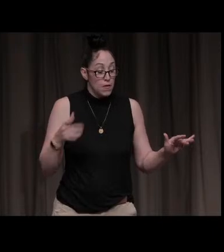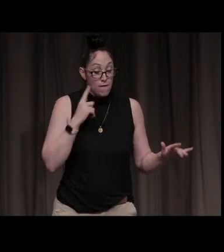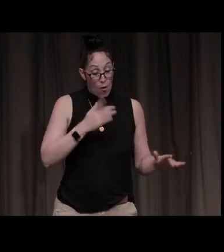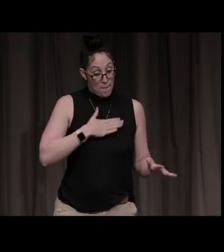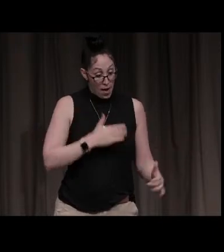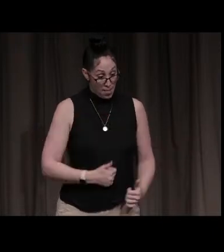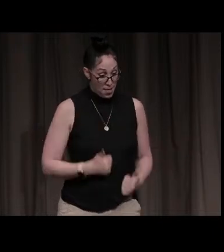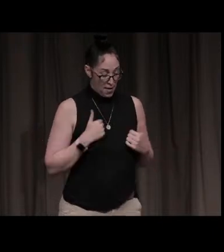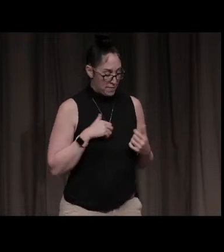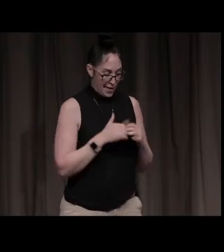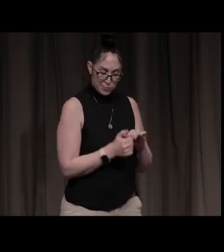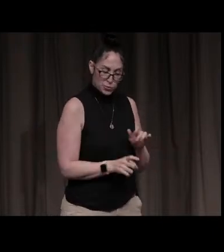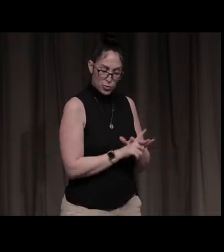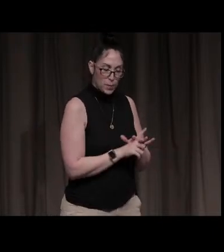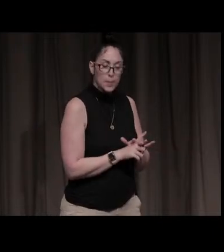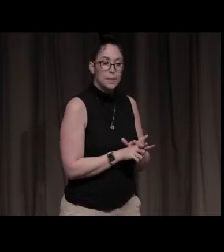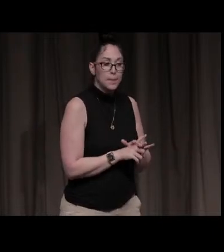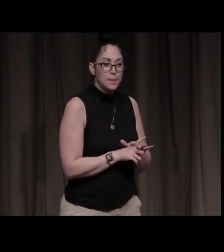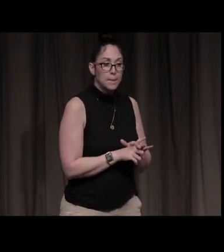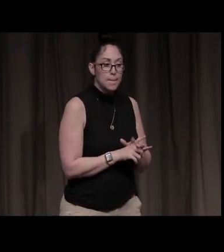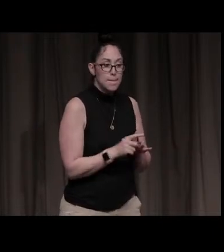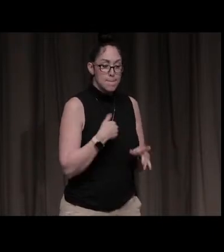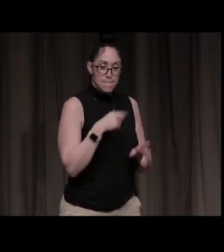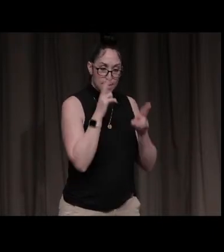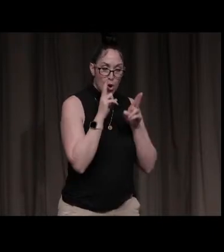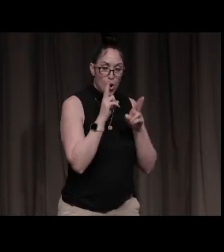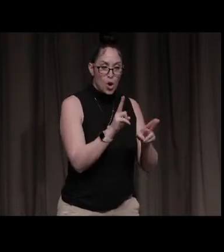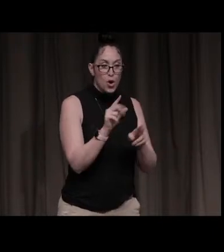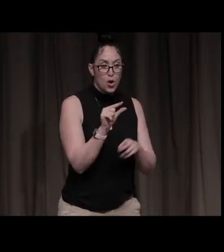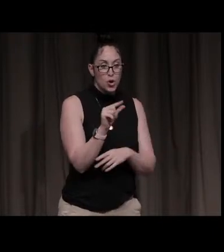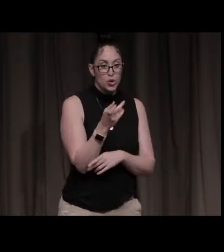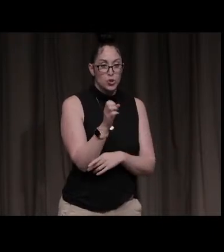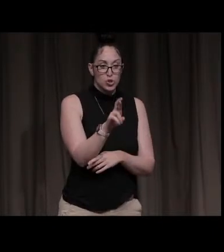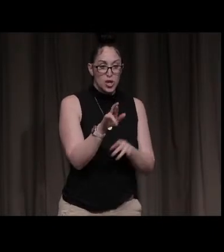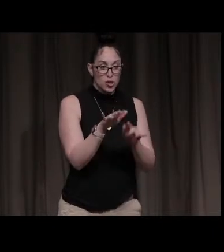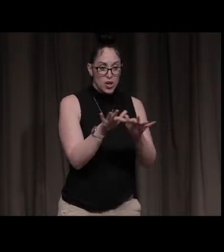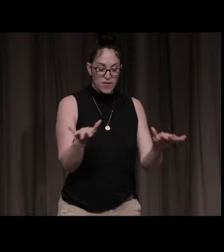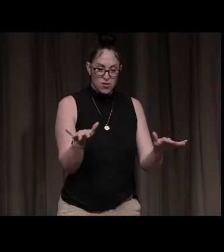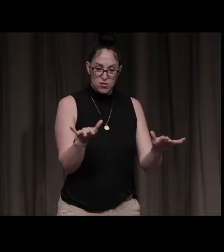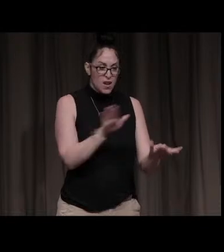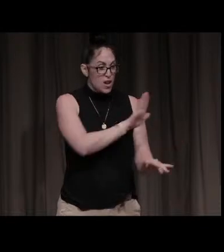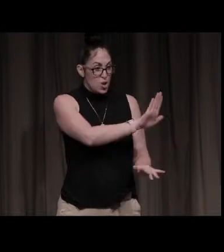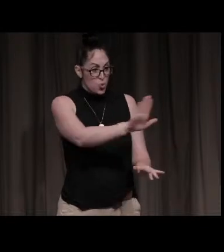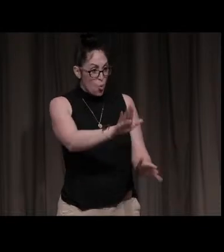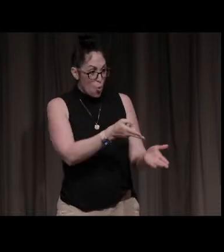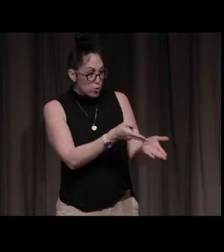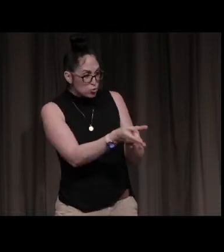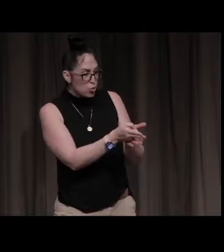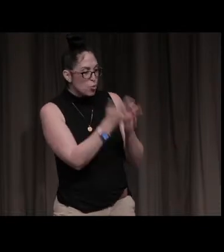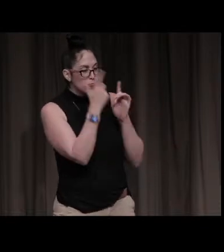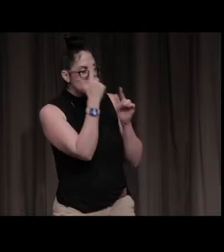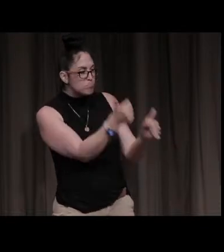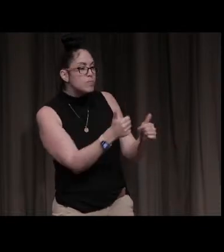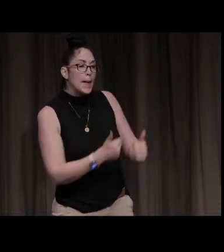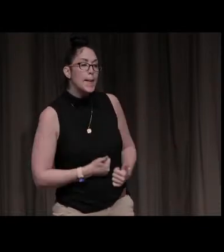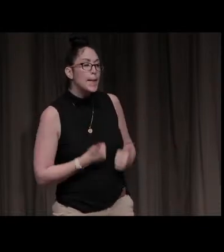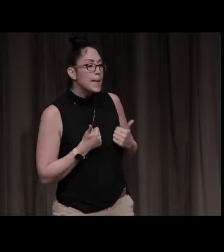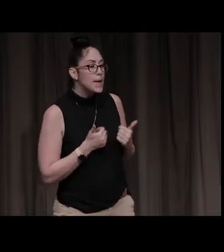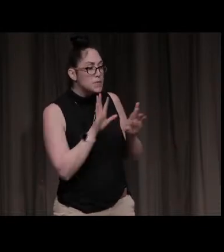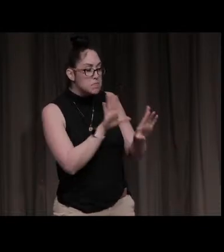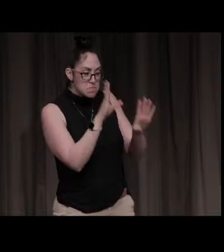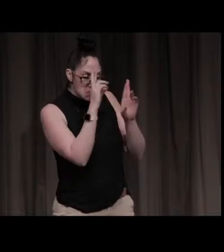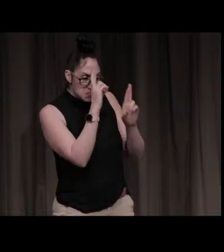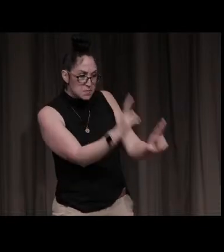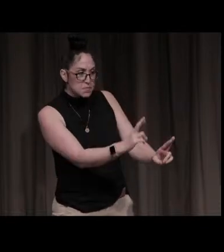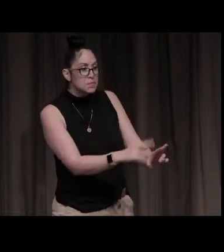life is that definitely honoring gender diversity, letting people live their truth, respecting people, that's